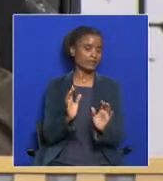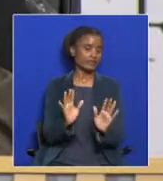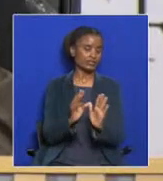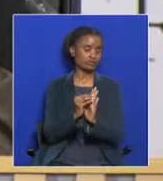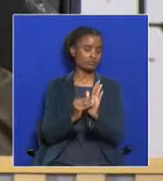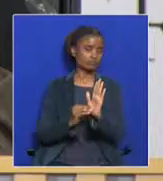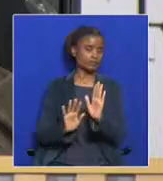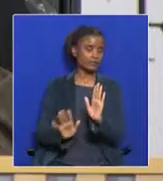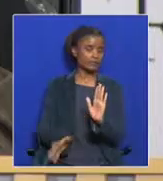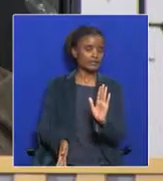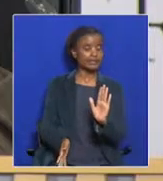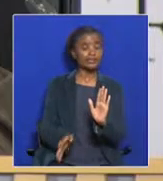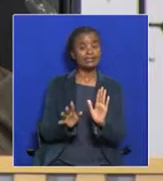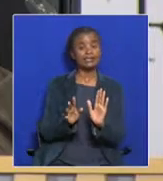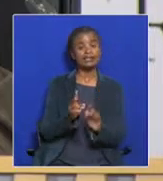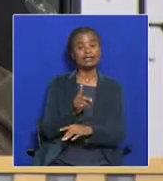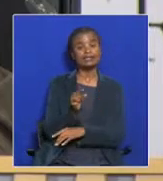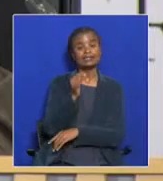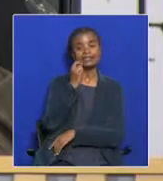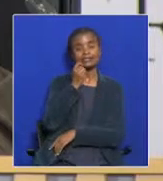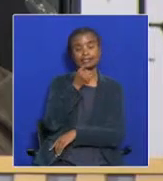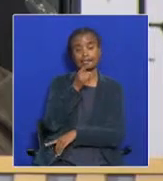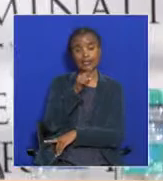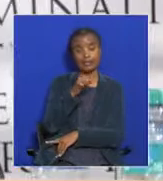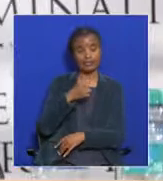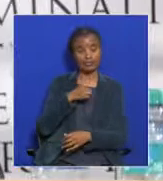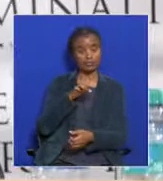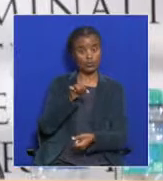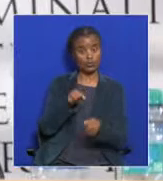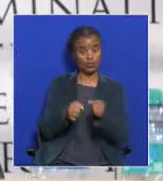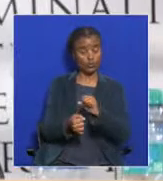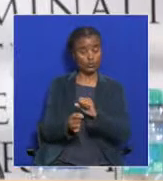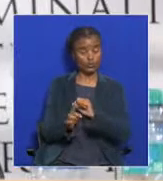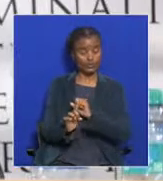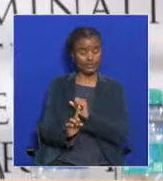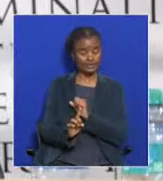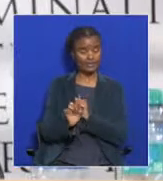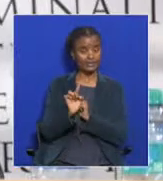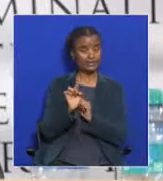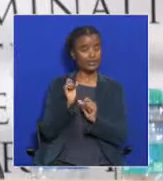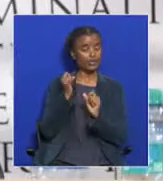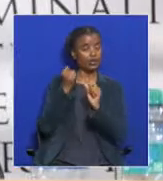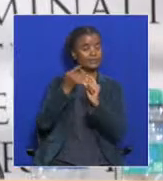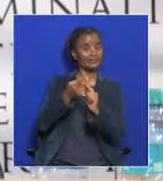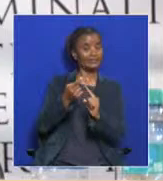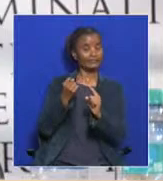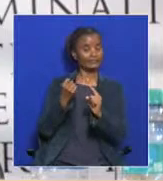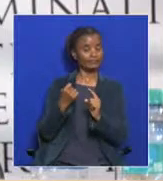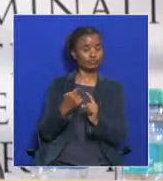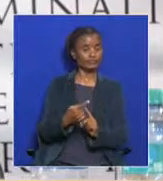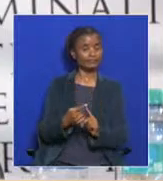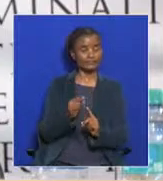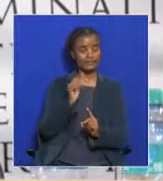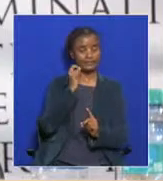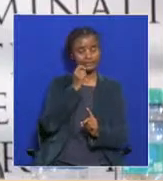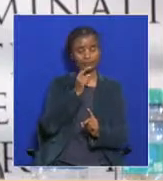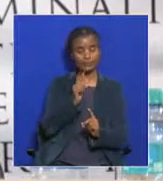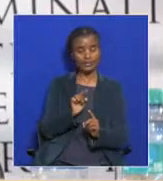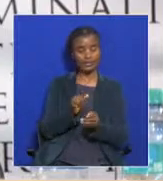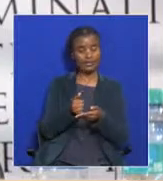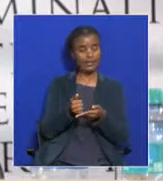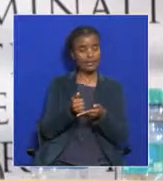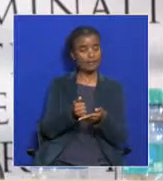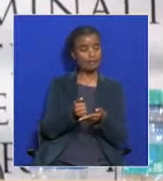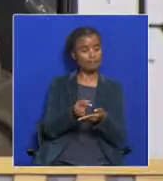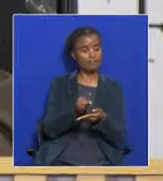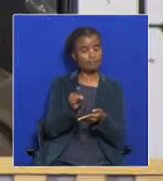there is, my conclusion, no objective tool that can help prompt her memory. You